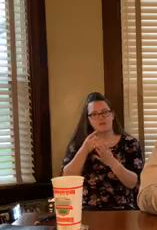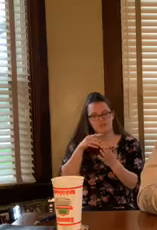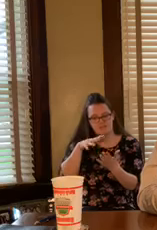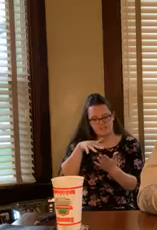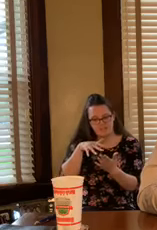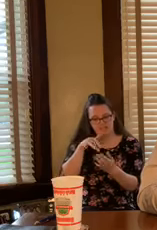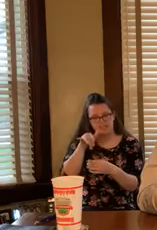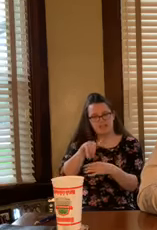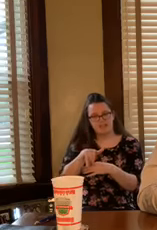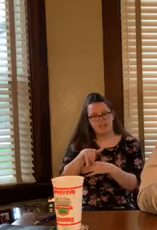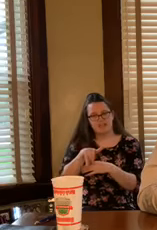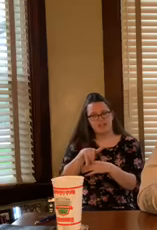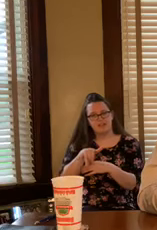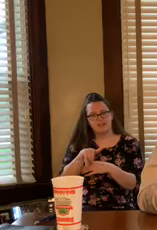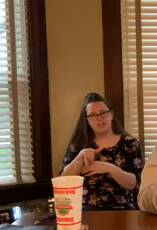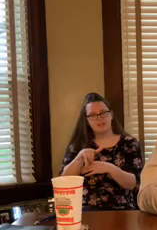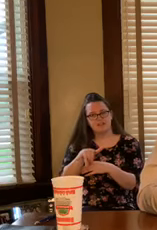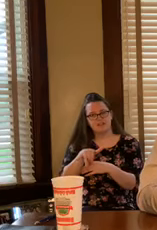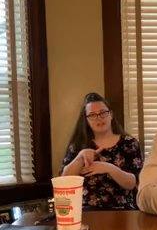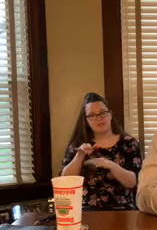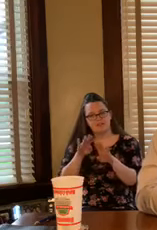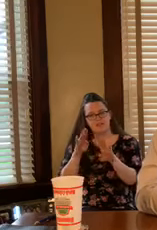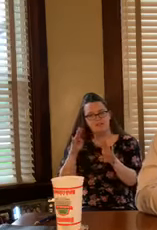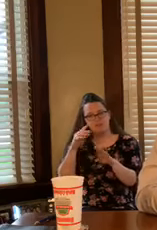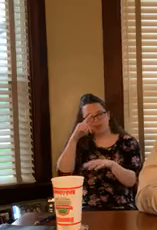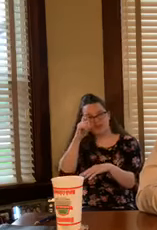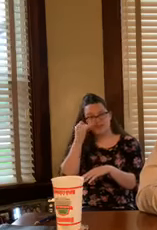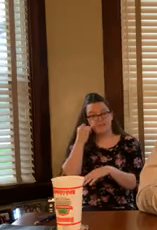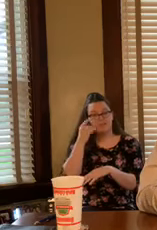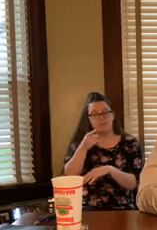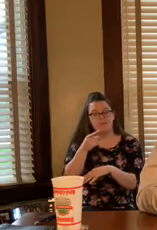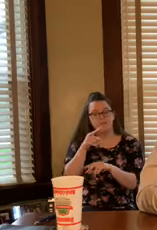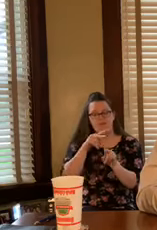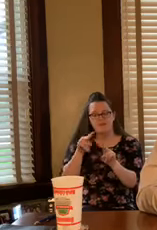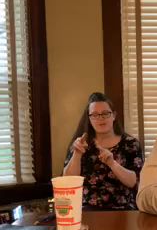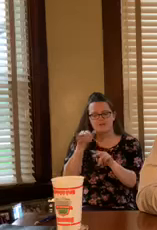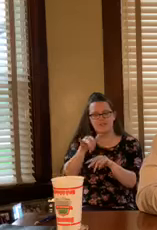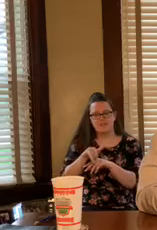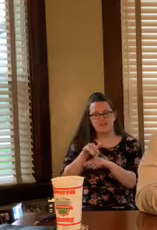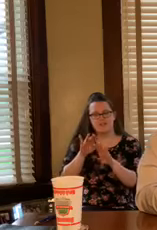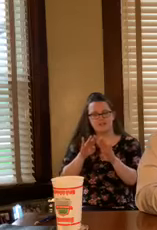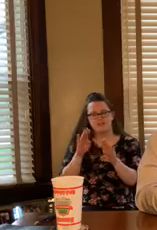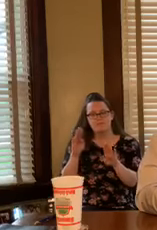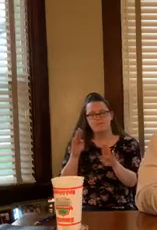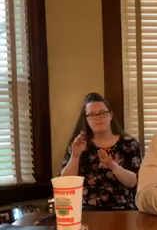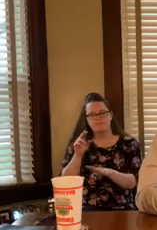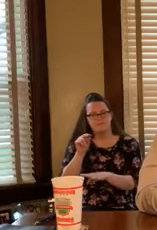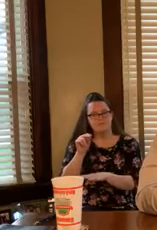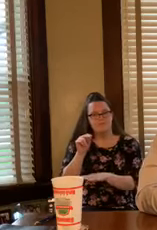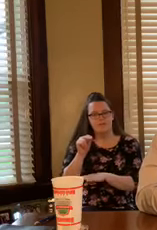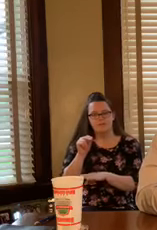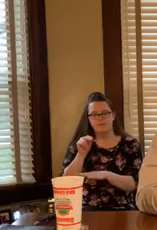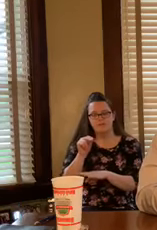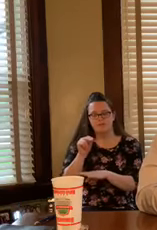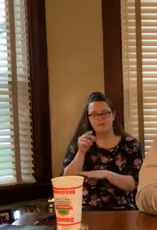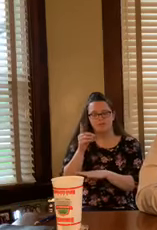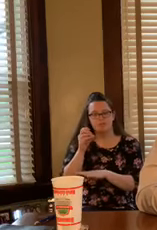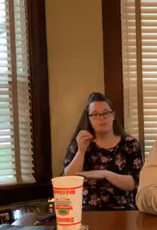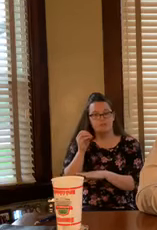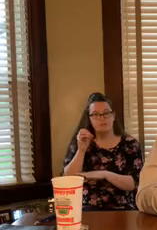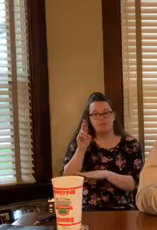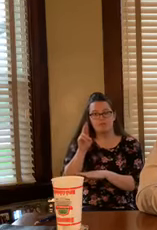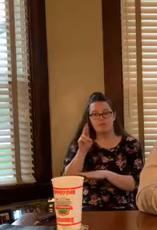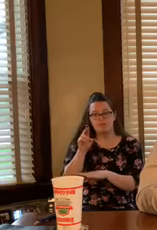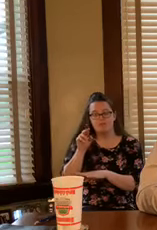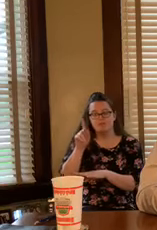door. Because if you look at that door, there's no doorknob or there's no handle on the outside of the